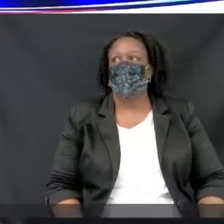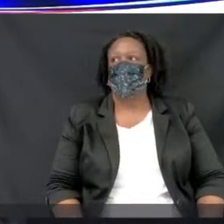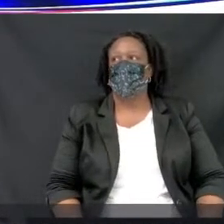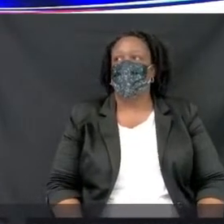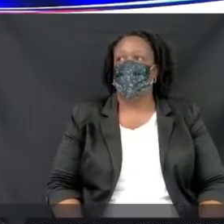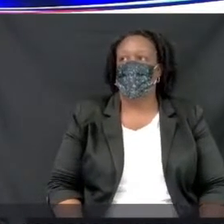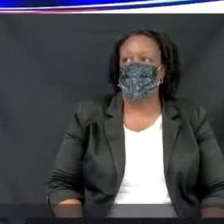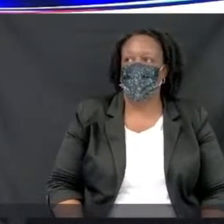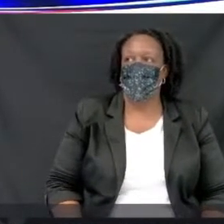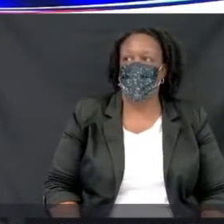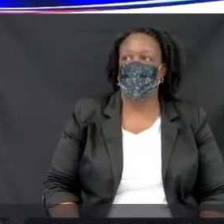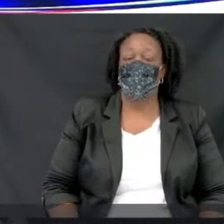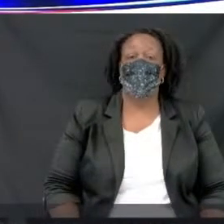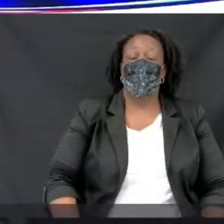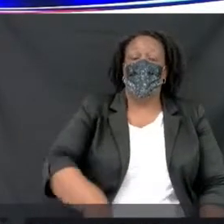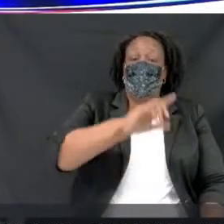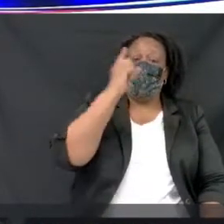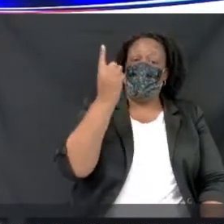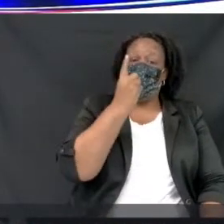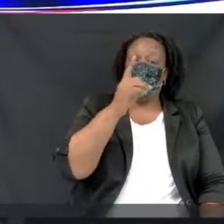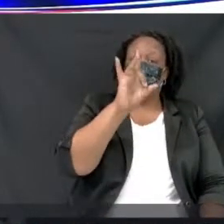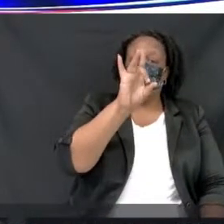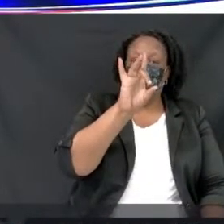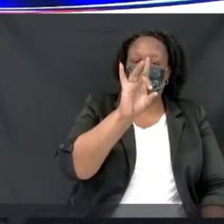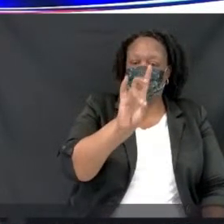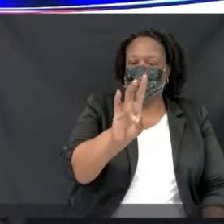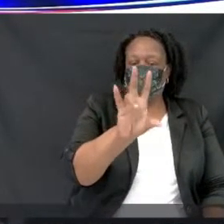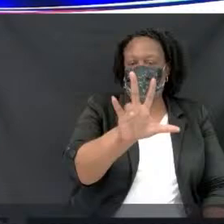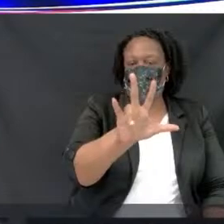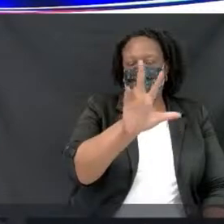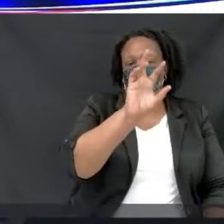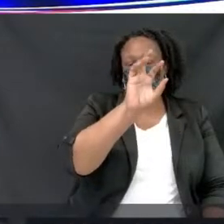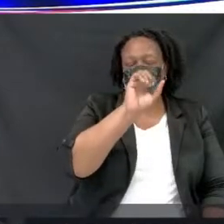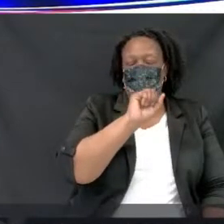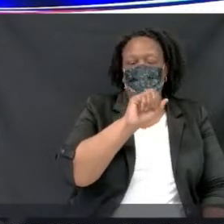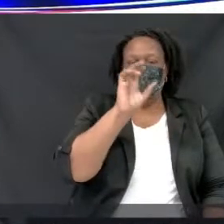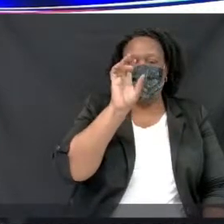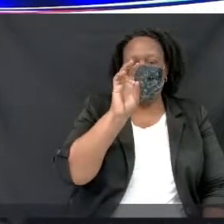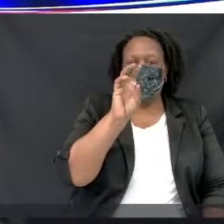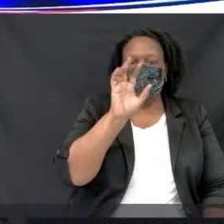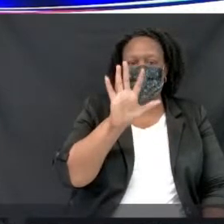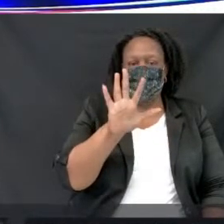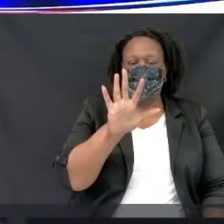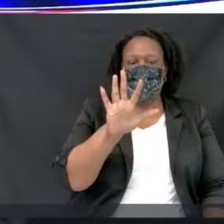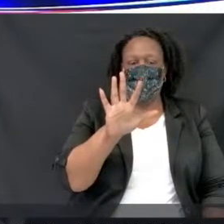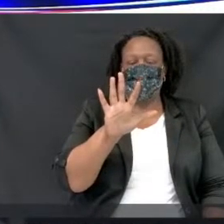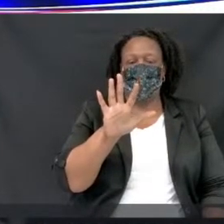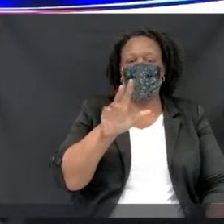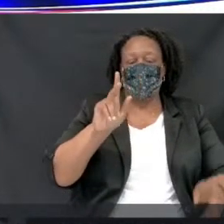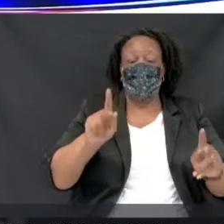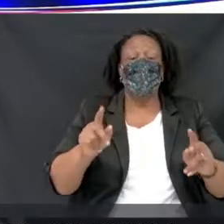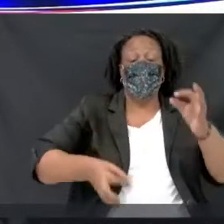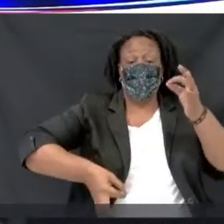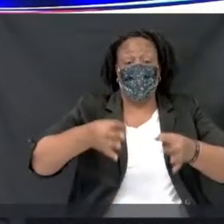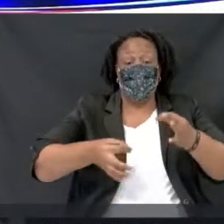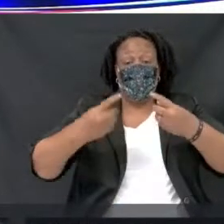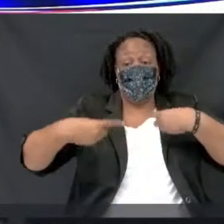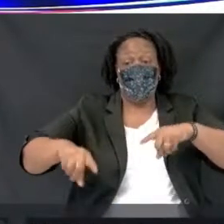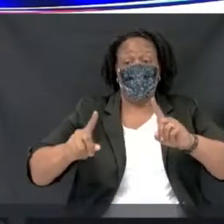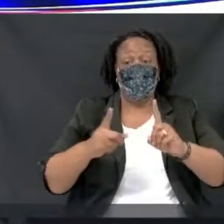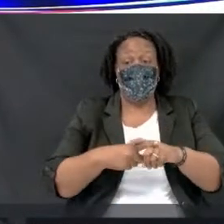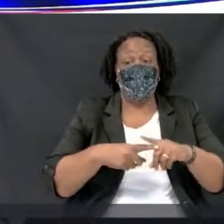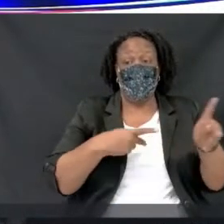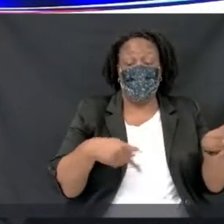capacity in attendance. Persons will be required to present their vaccination cards and an ID upon